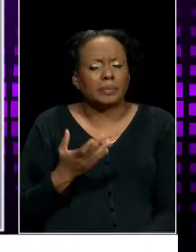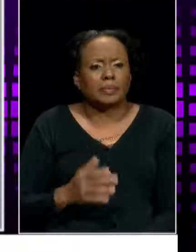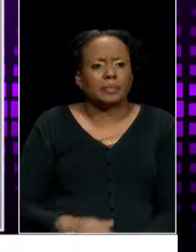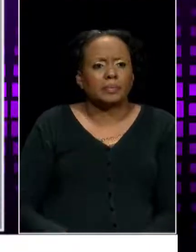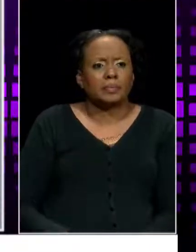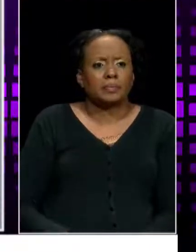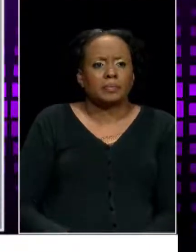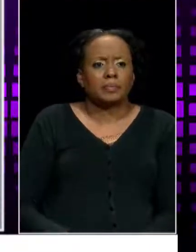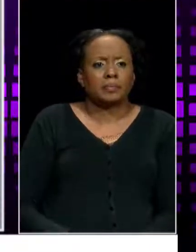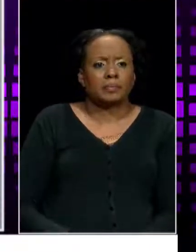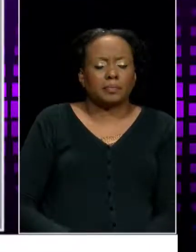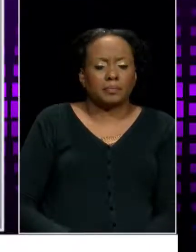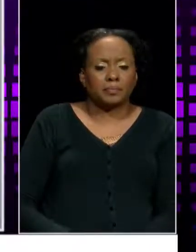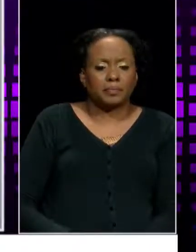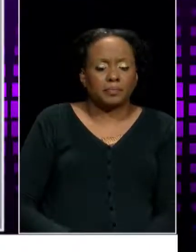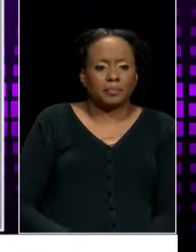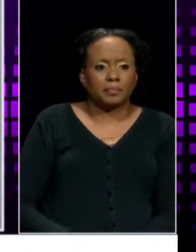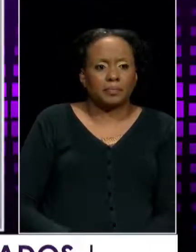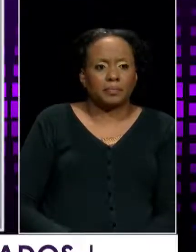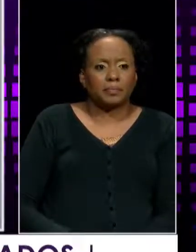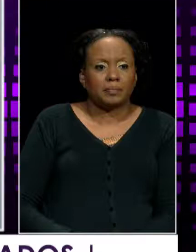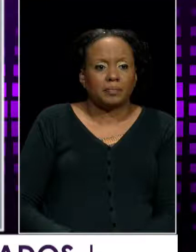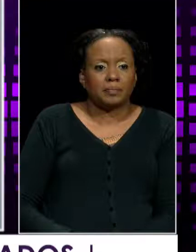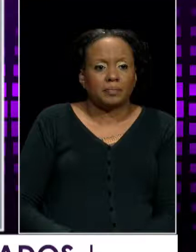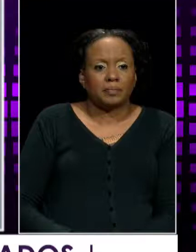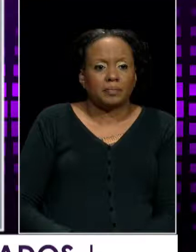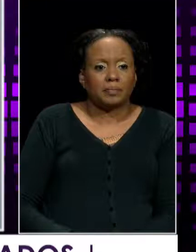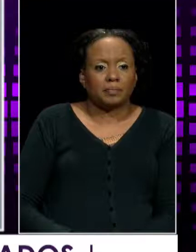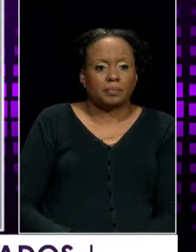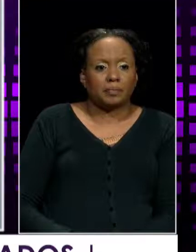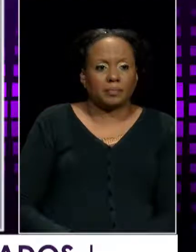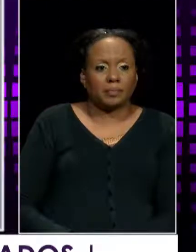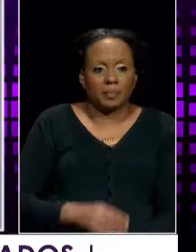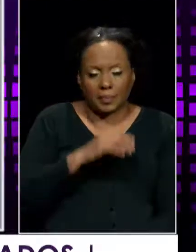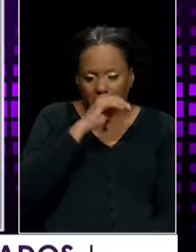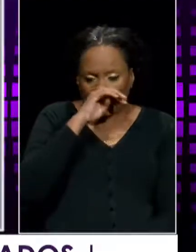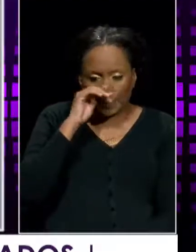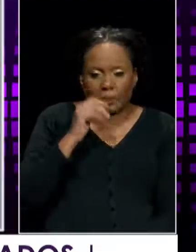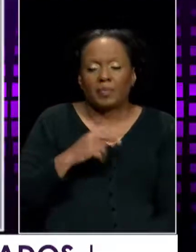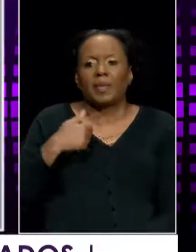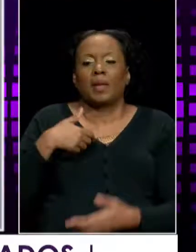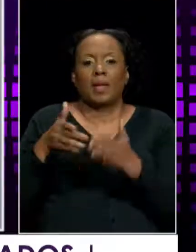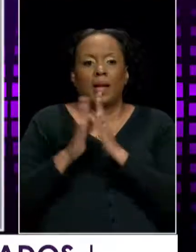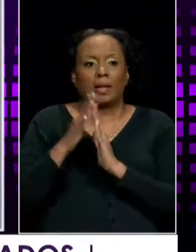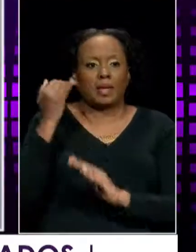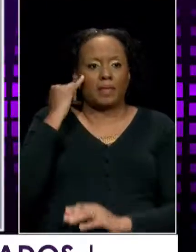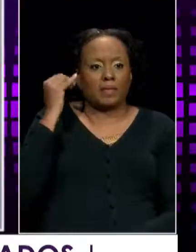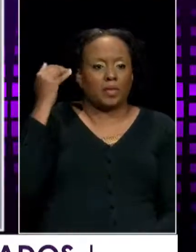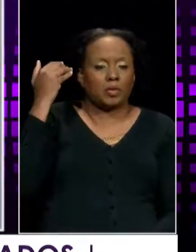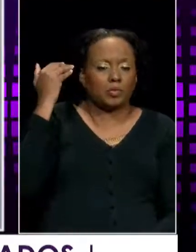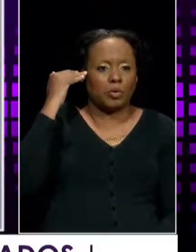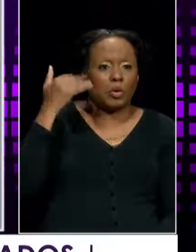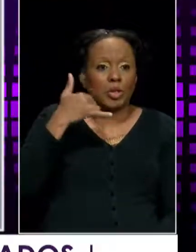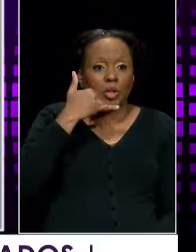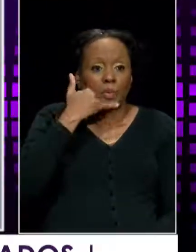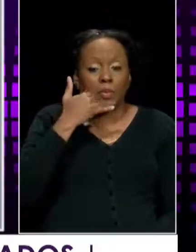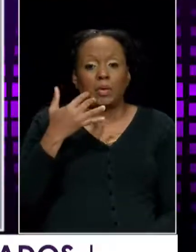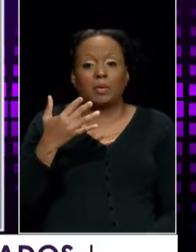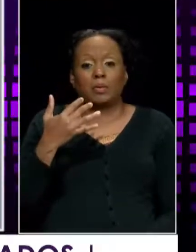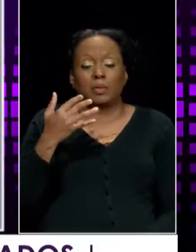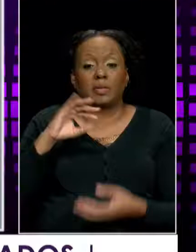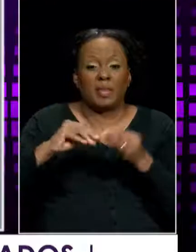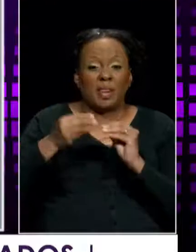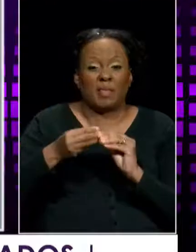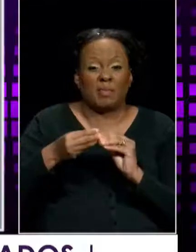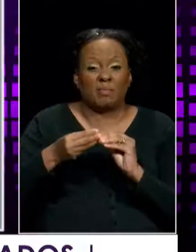you know the suicide hotline? And a lot of persons said no. Actually, 88% of persons said no, they don't